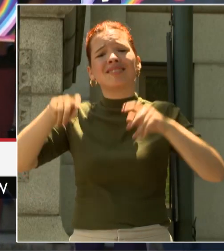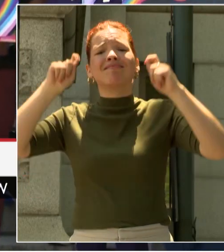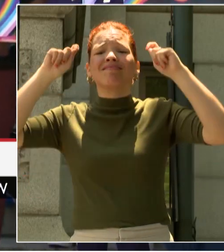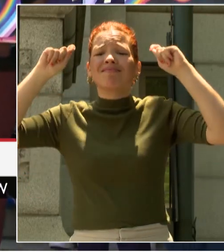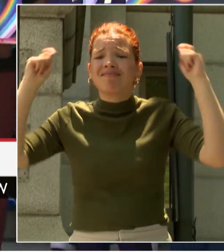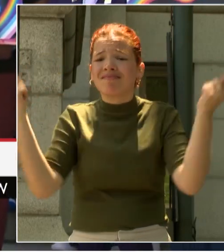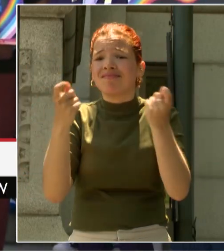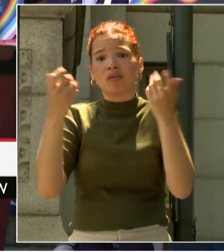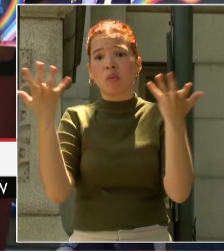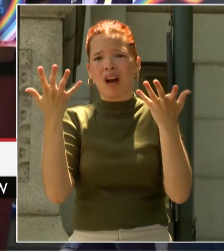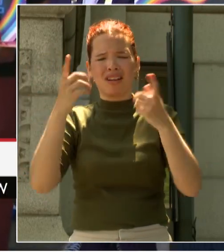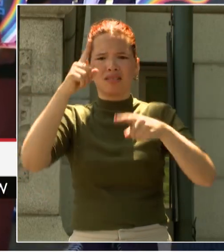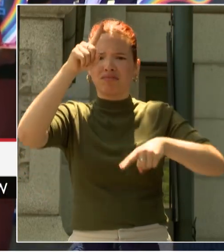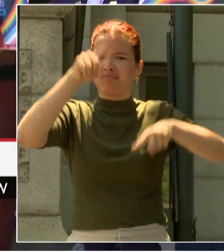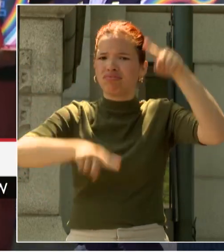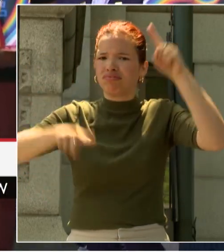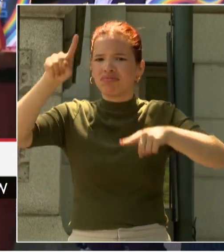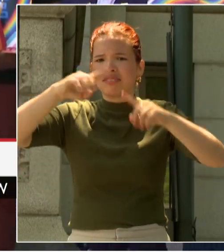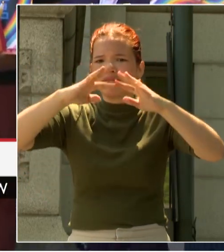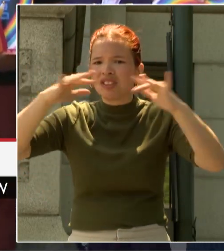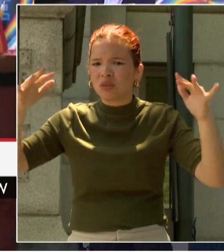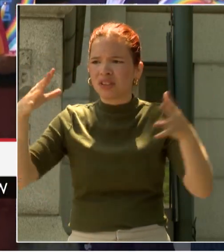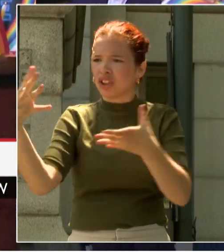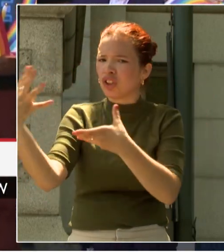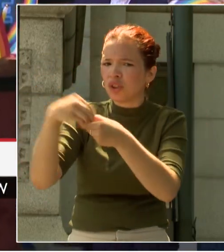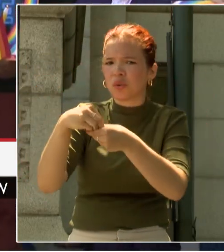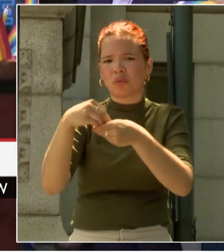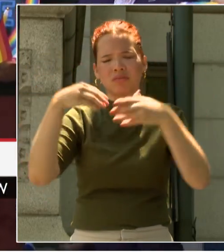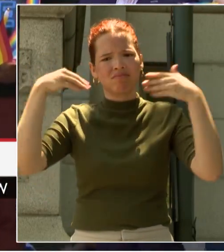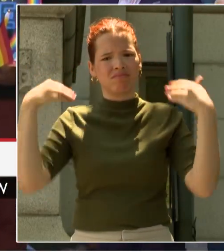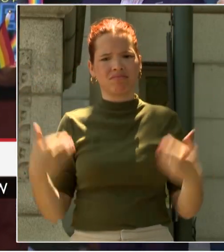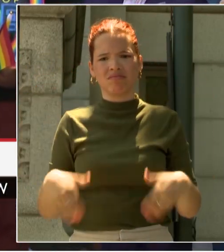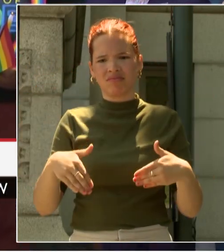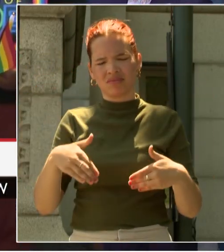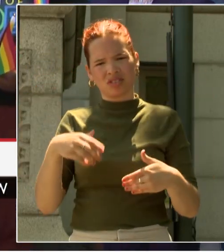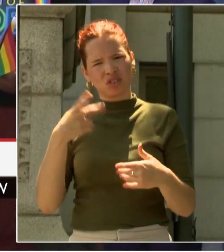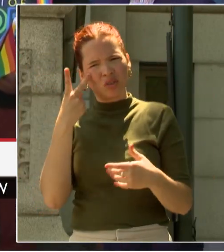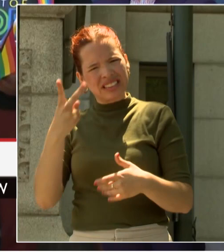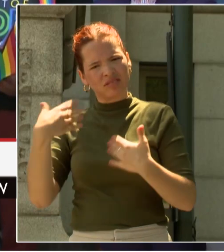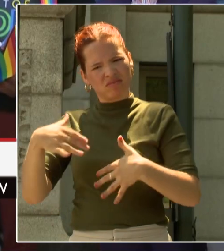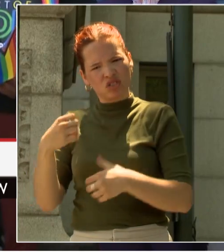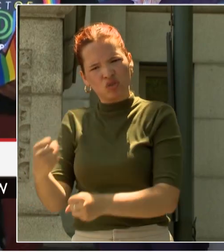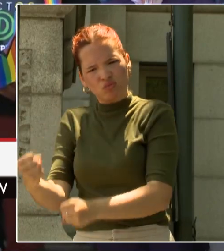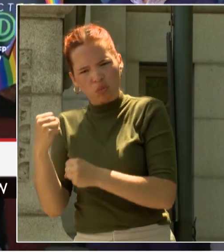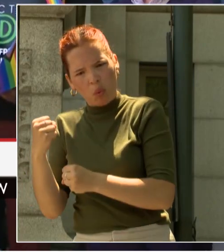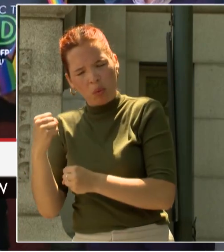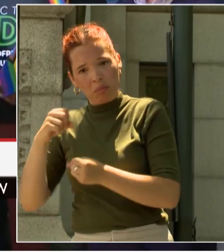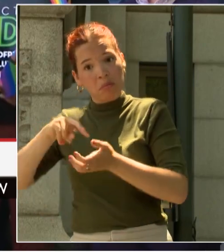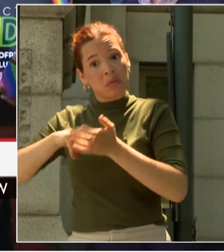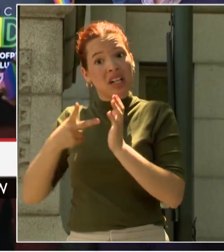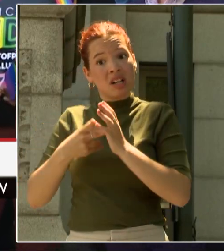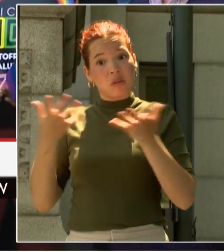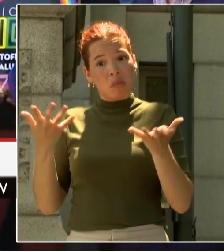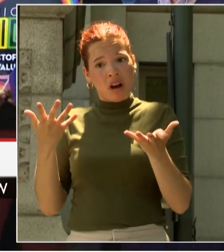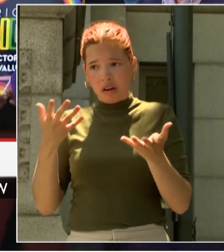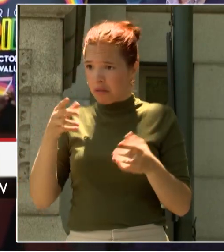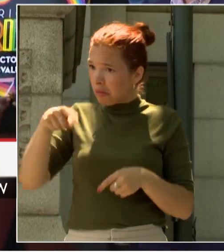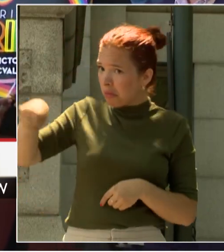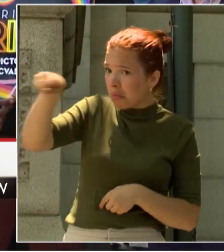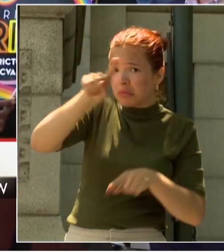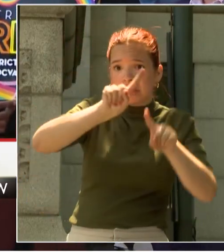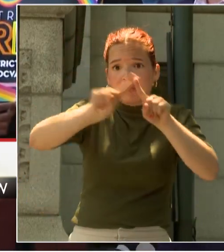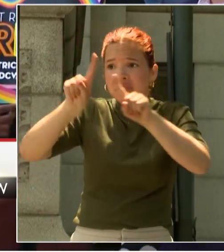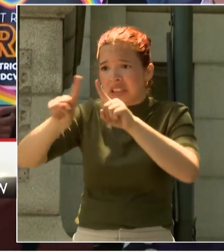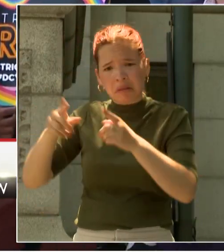and inclusion and recognizes that our strength is in our differences as we come together, enhanced by being